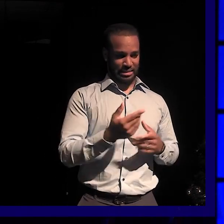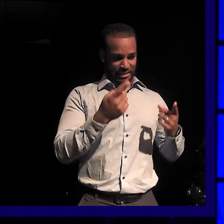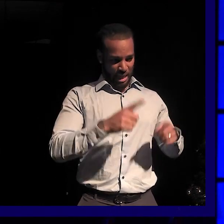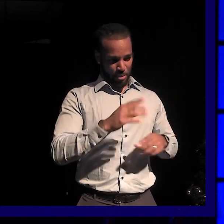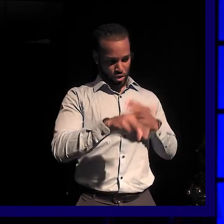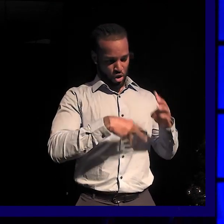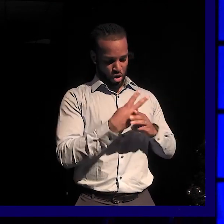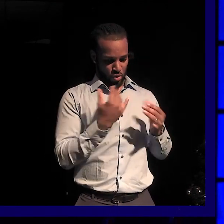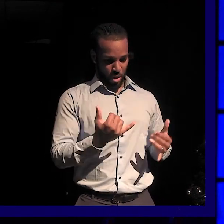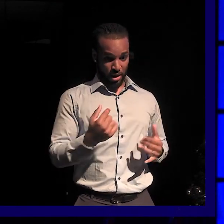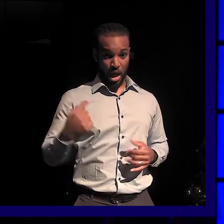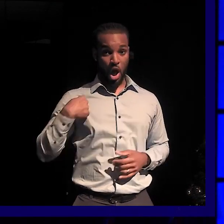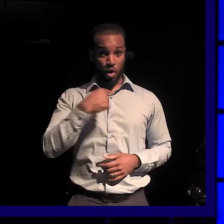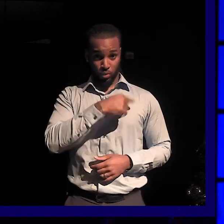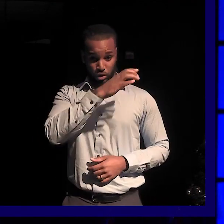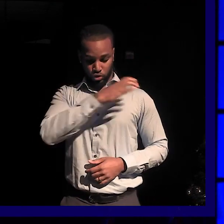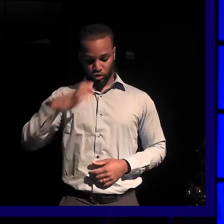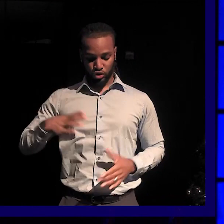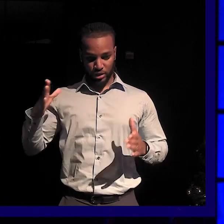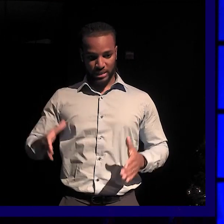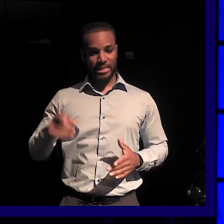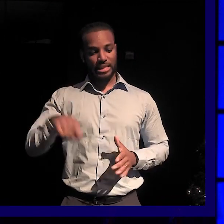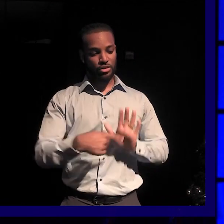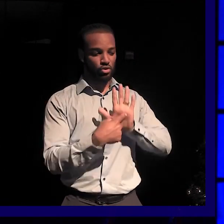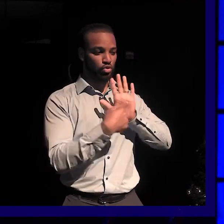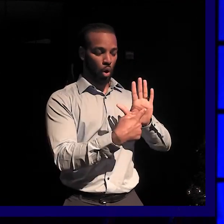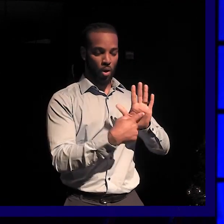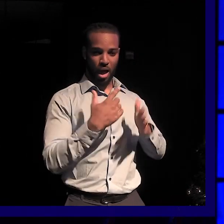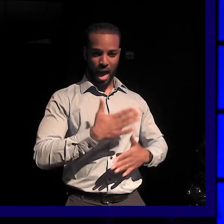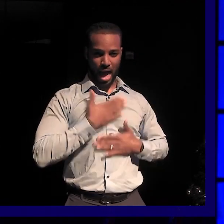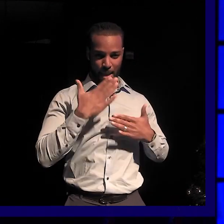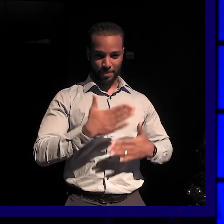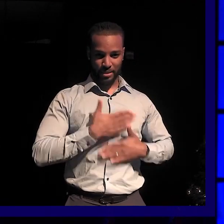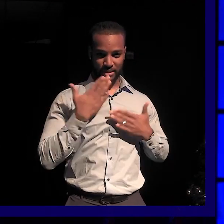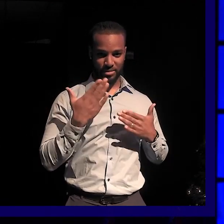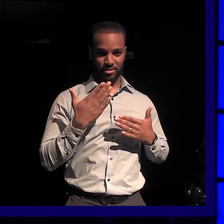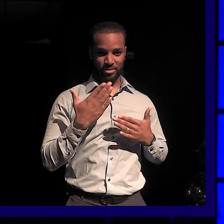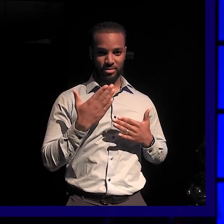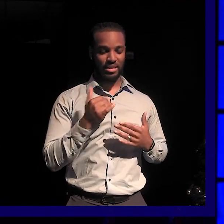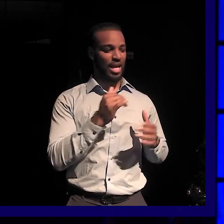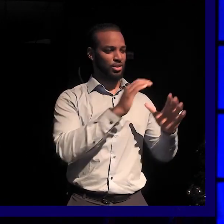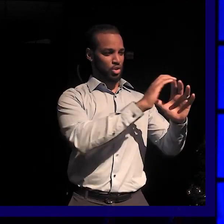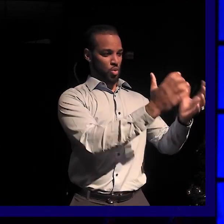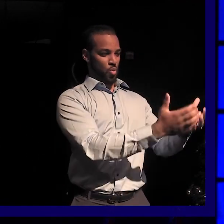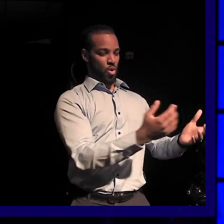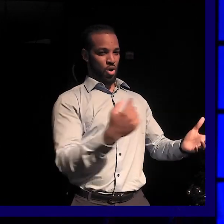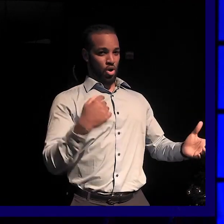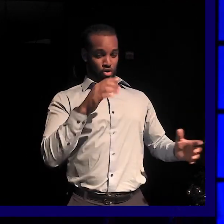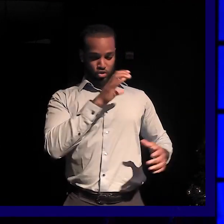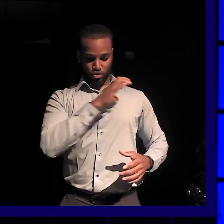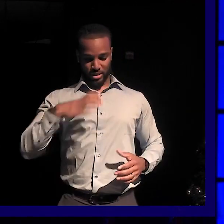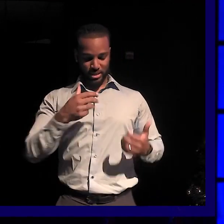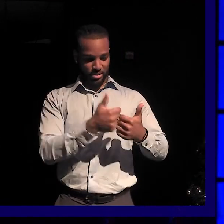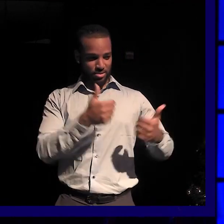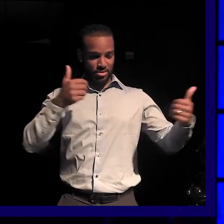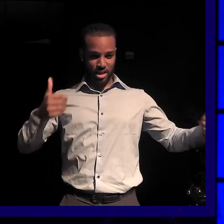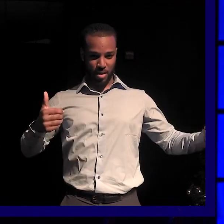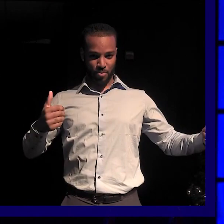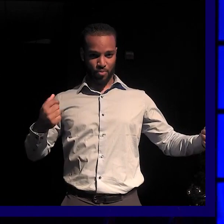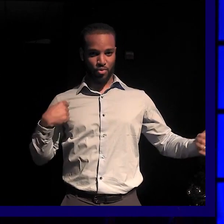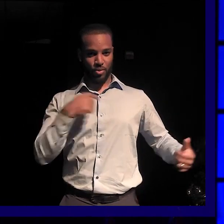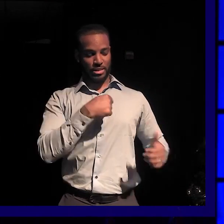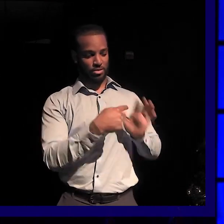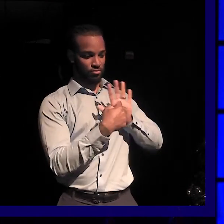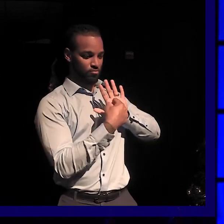earth, we Christians are strategically placed to display a happiness that is not of this world and to exhibit a tranquility that